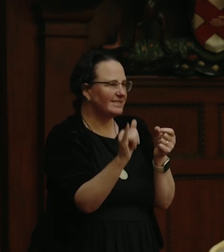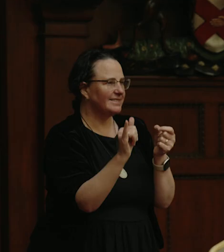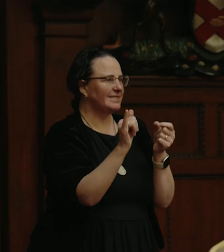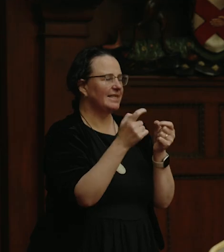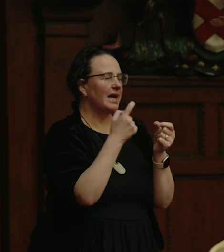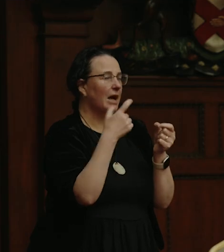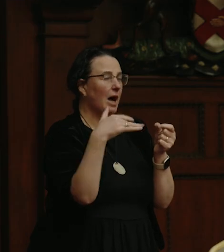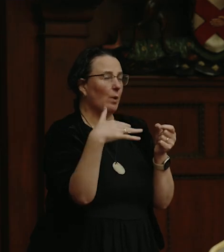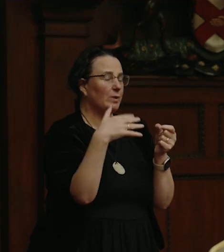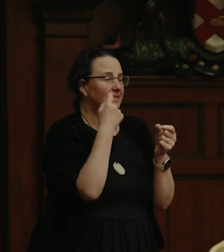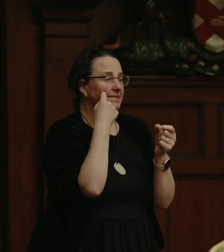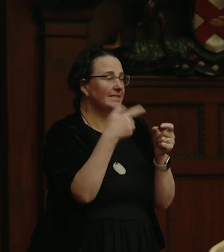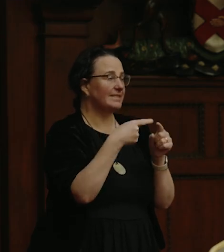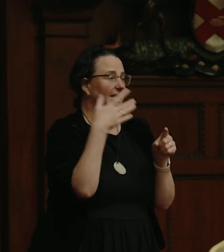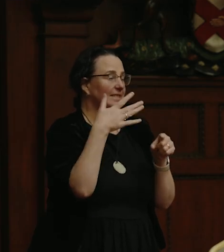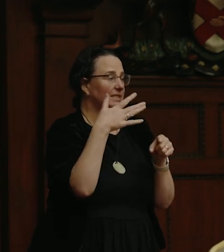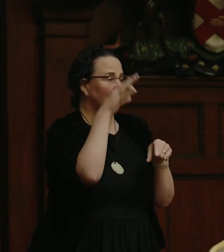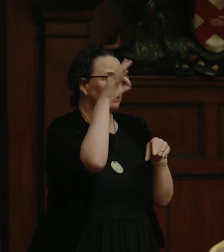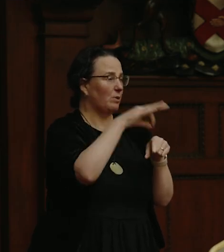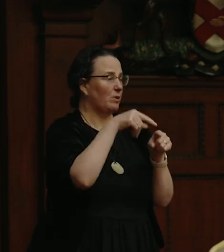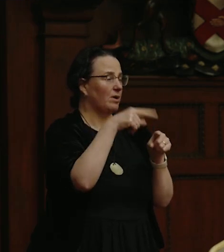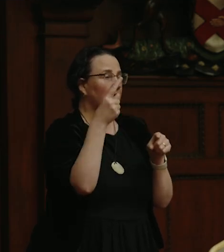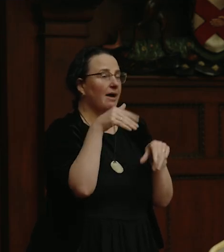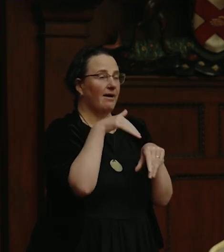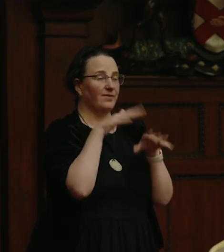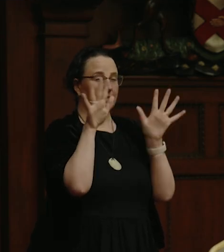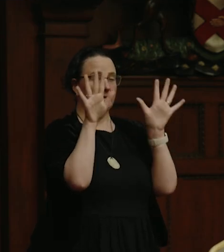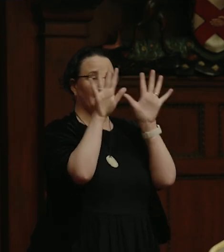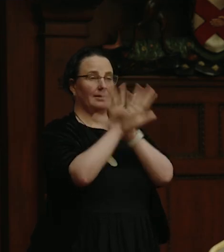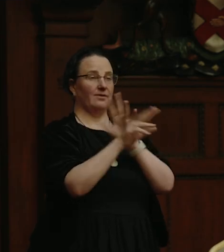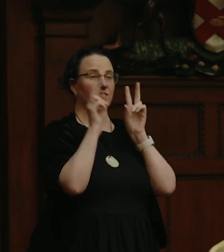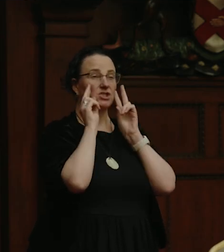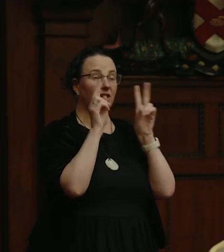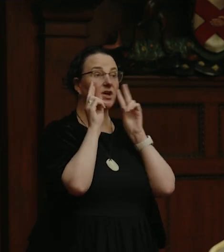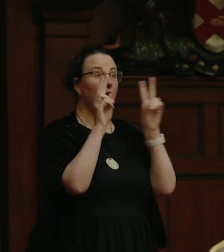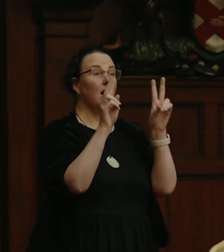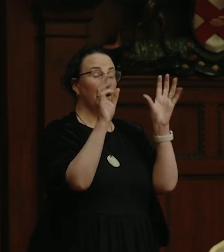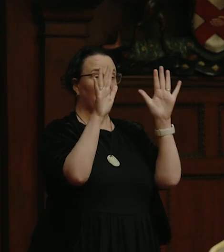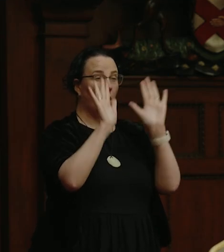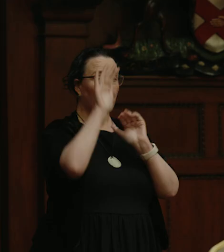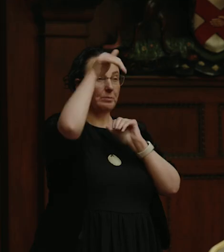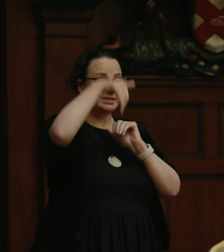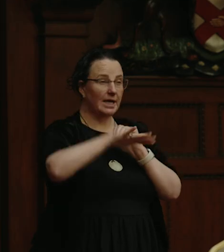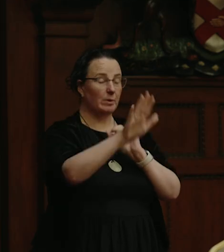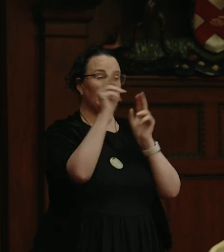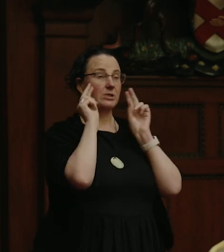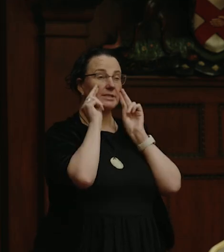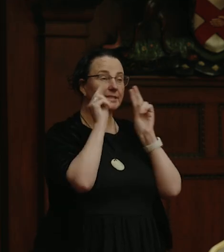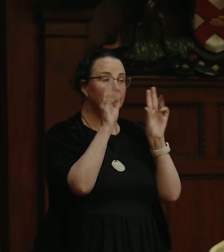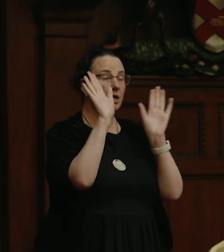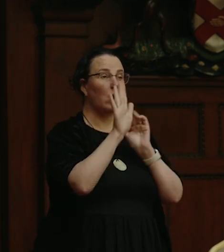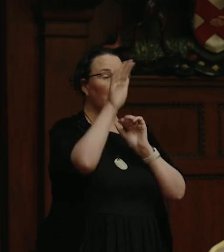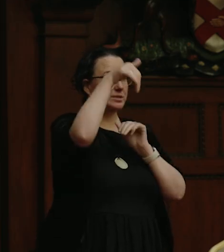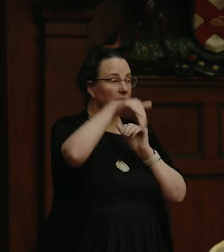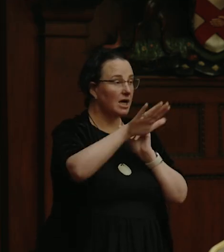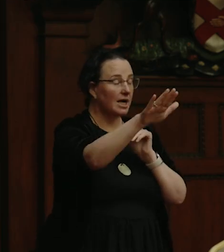it's not just a sensation of dry eye, but it really affects vision, and this vision fluctuates as well. It leads to